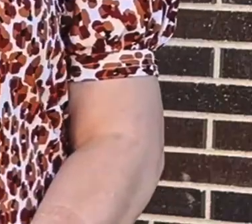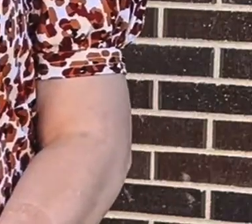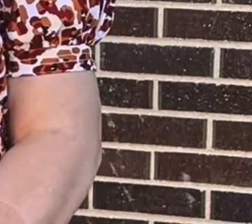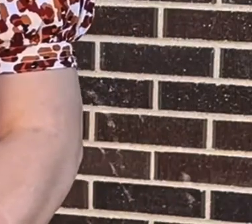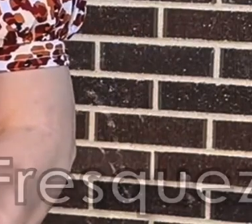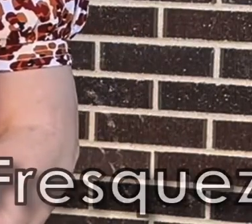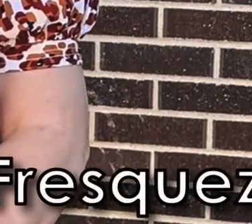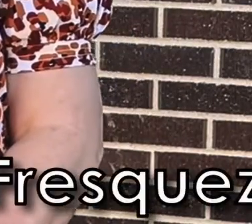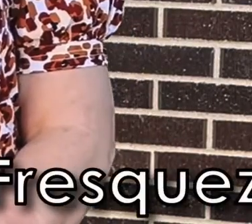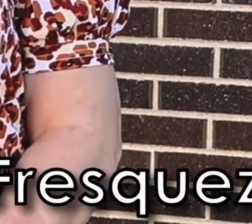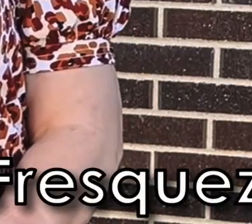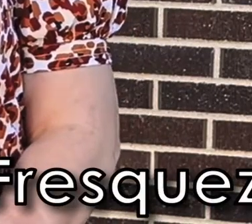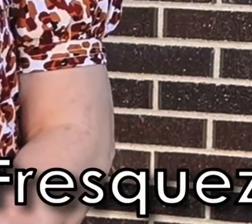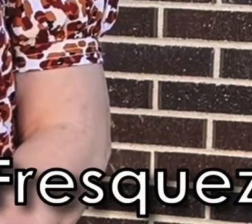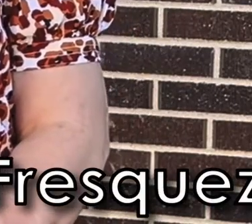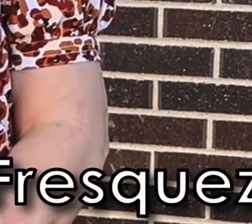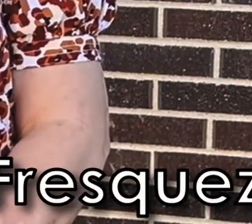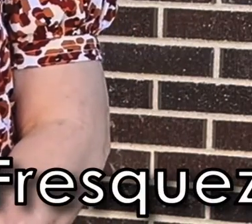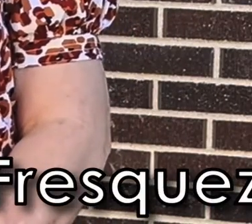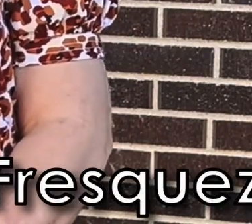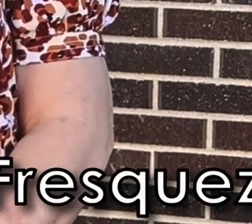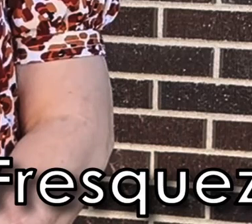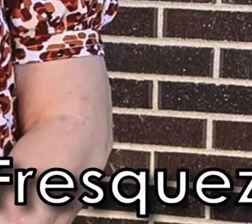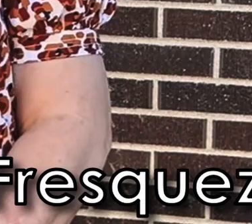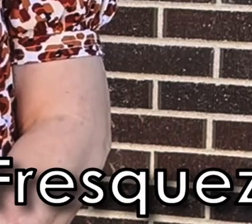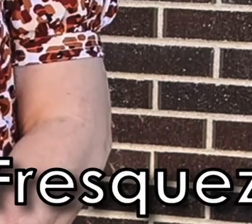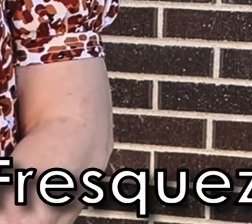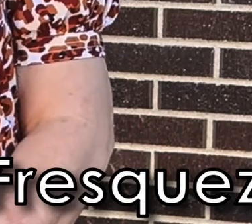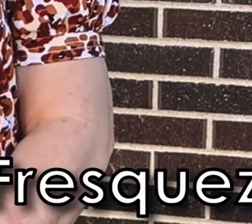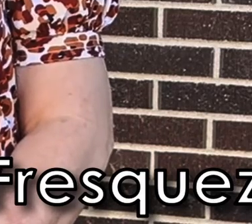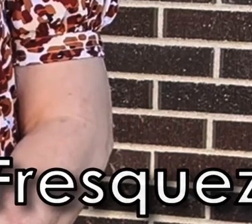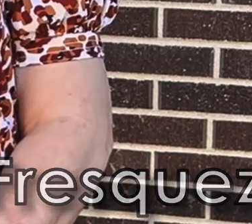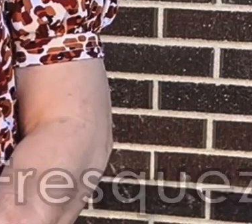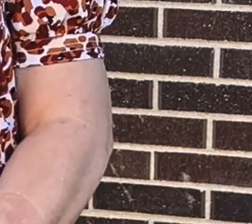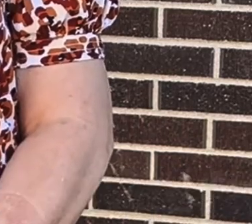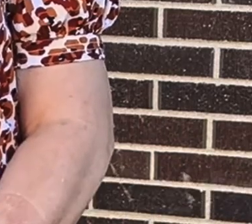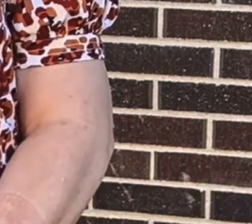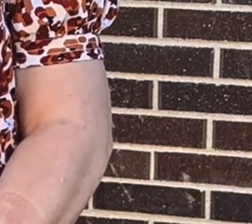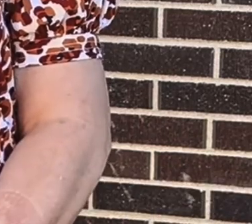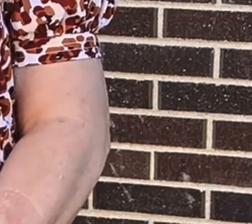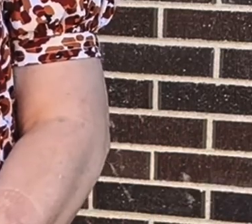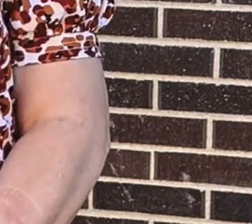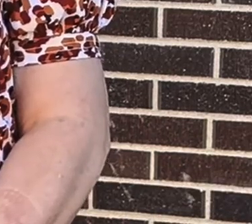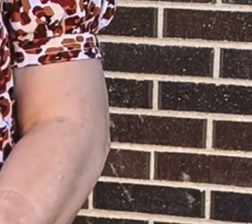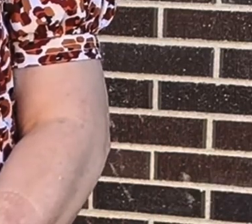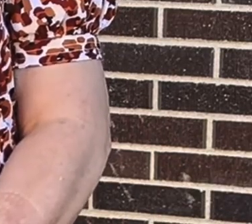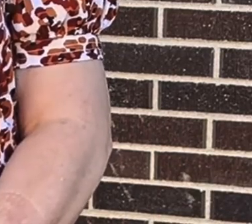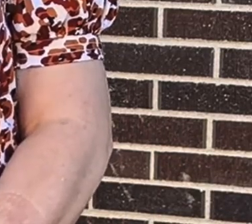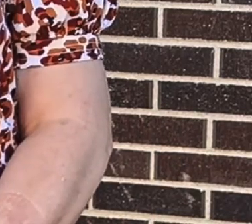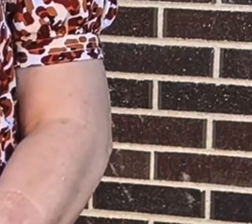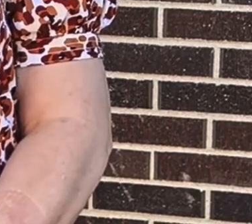be seated. Hi, I wanted to praise God today. I received a diagnosis of one of the nodules